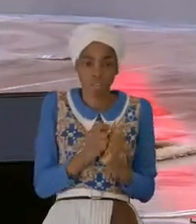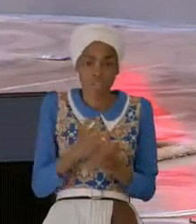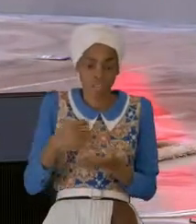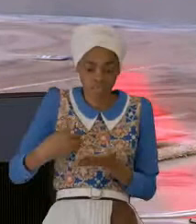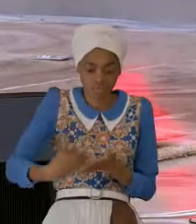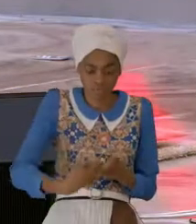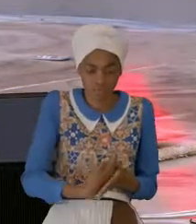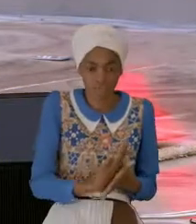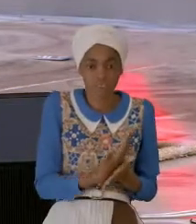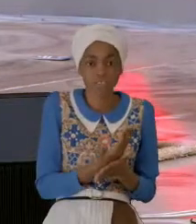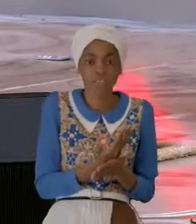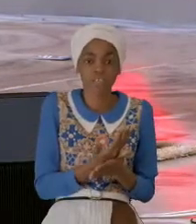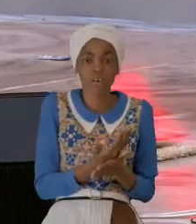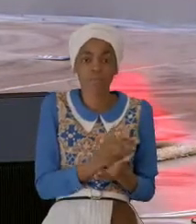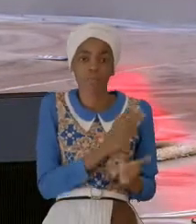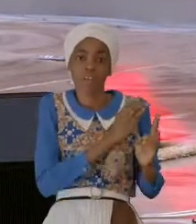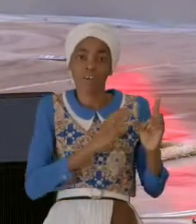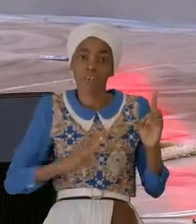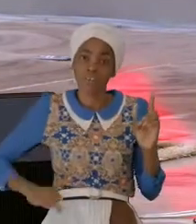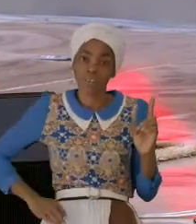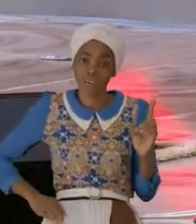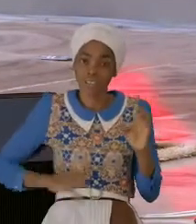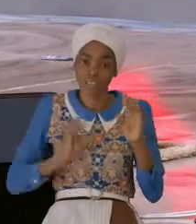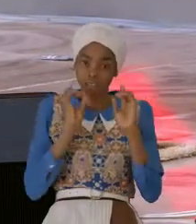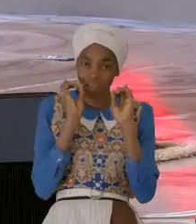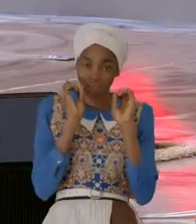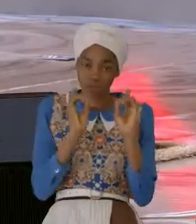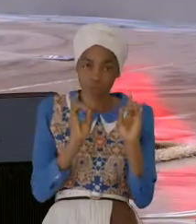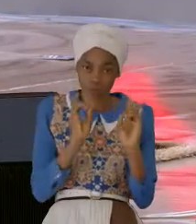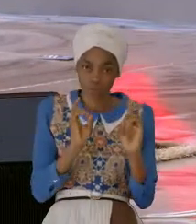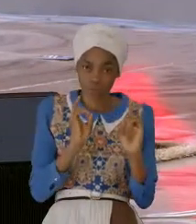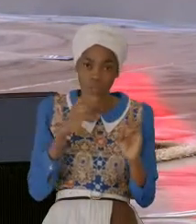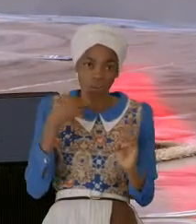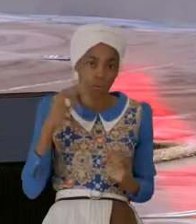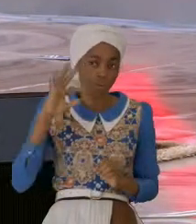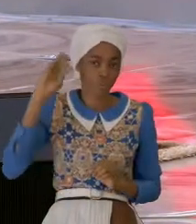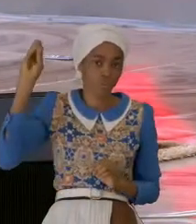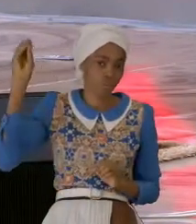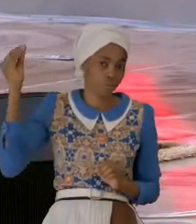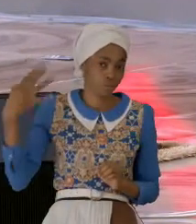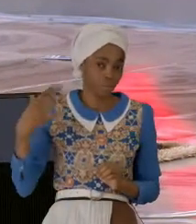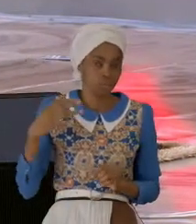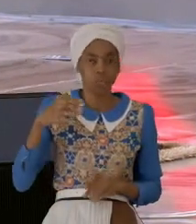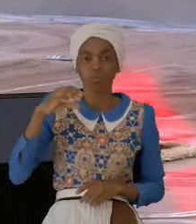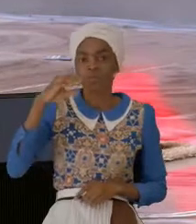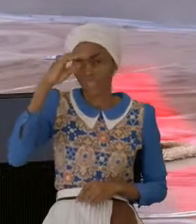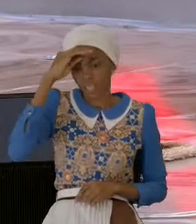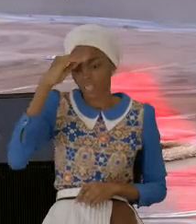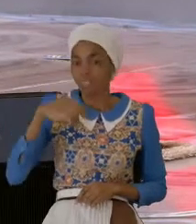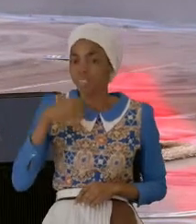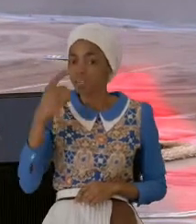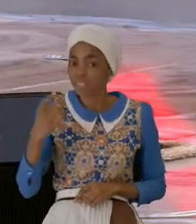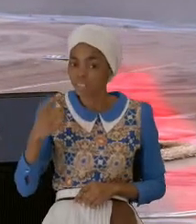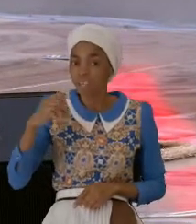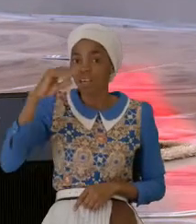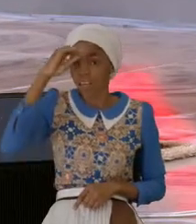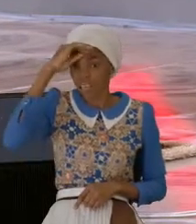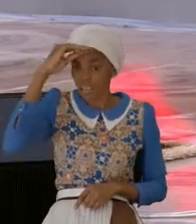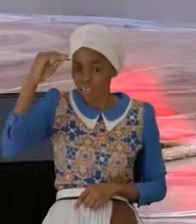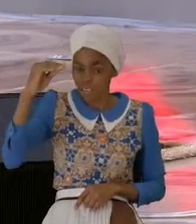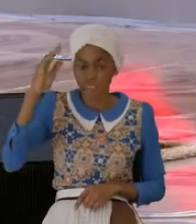new Christ's doctrine of grace it says he